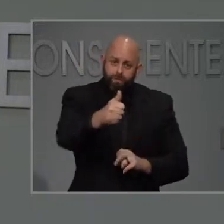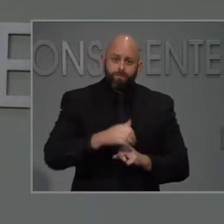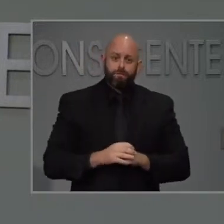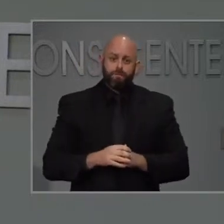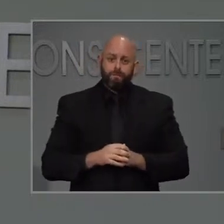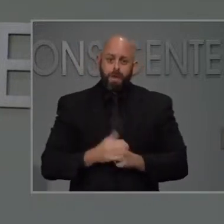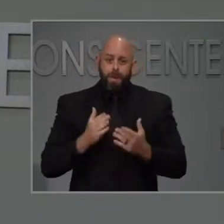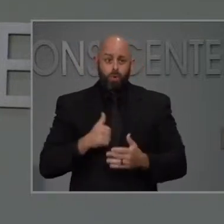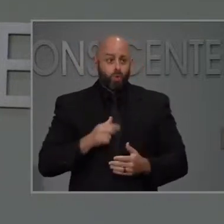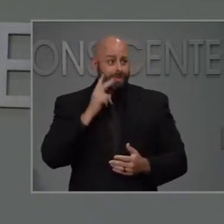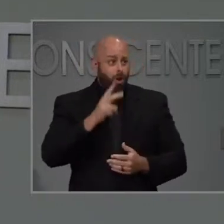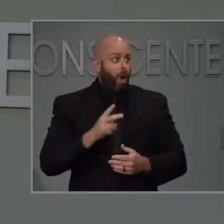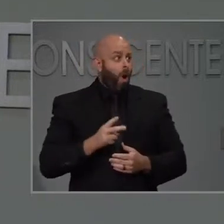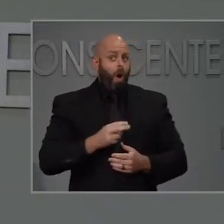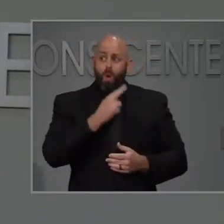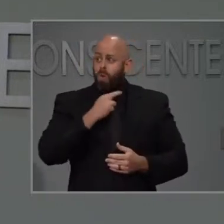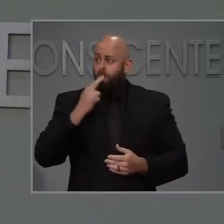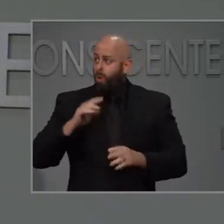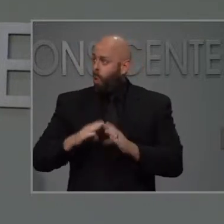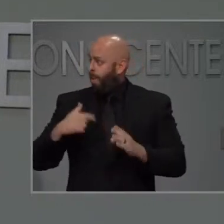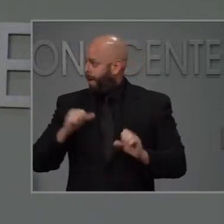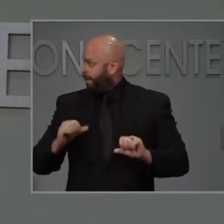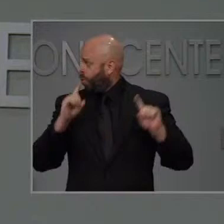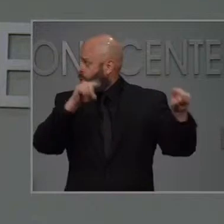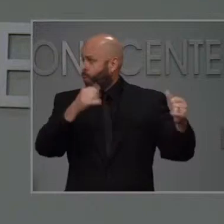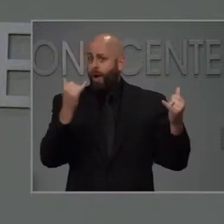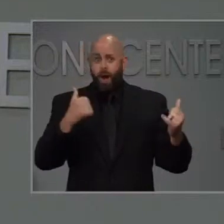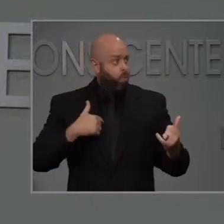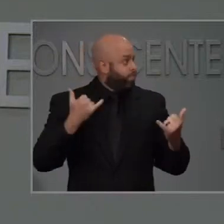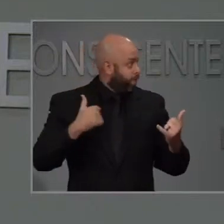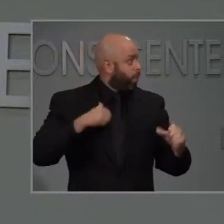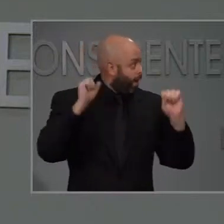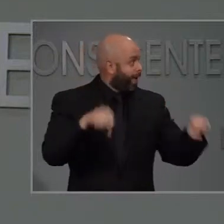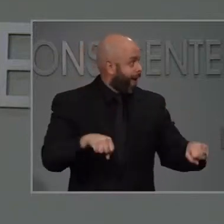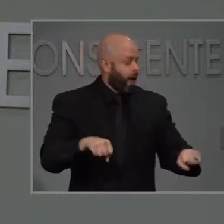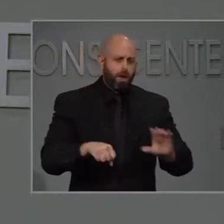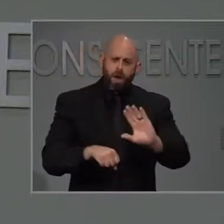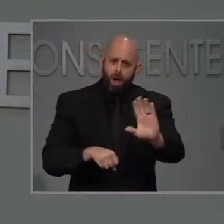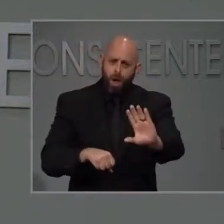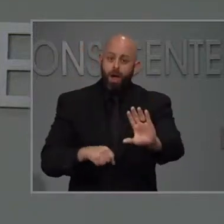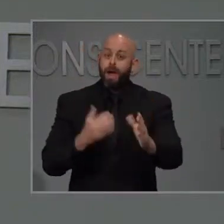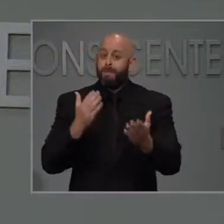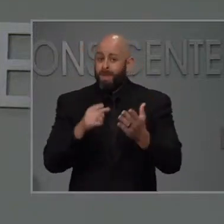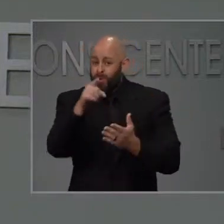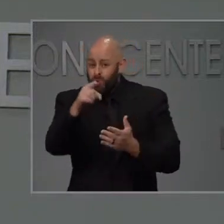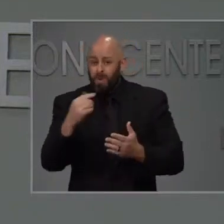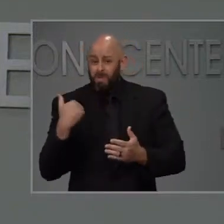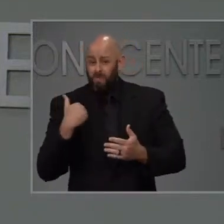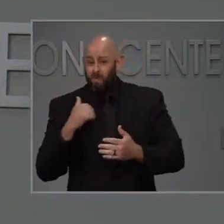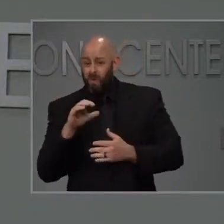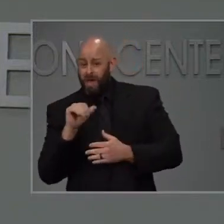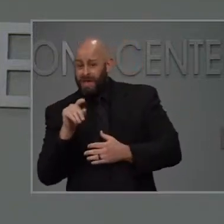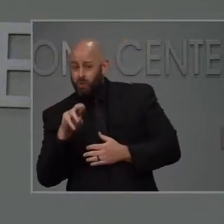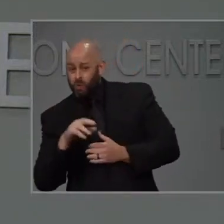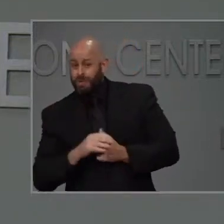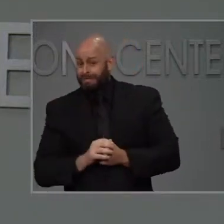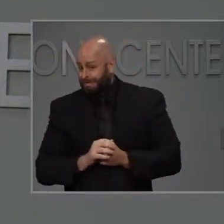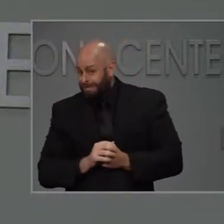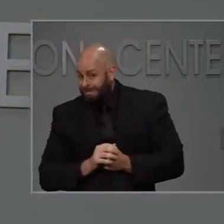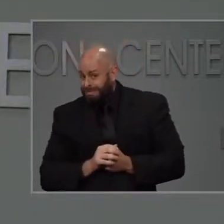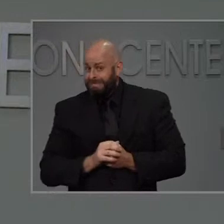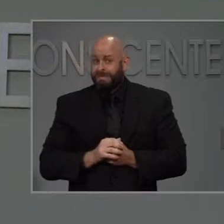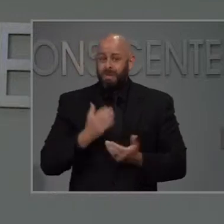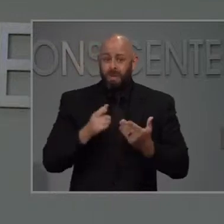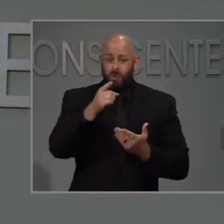65, or you may have multiple chronic conditions, or maybe you're fighting off cancer. I think those are kinds of things you want to